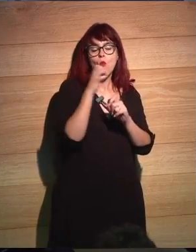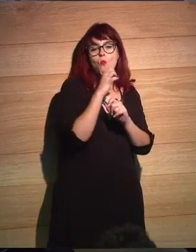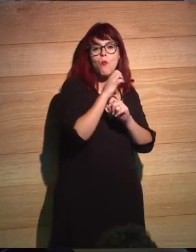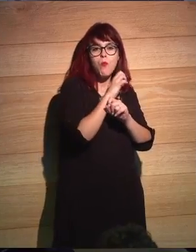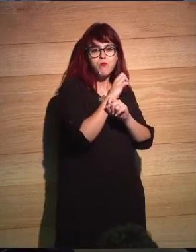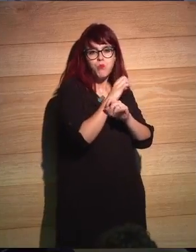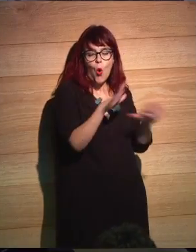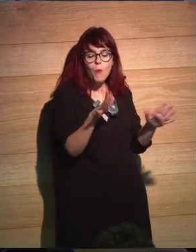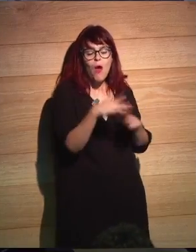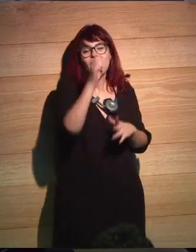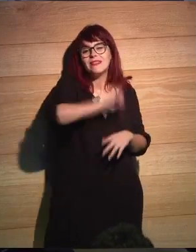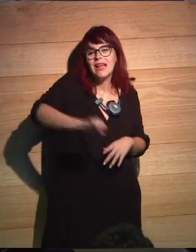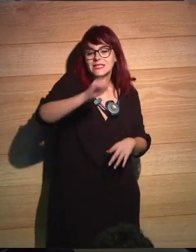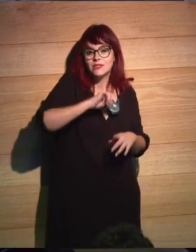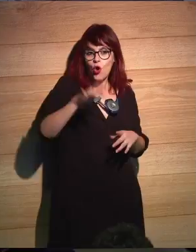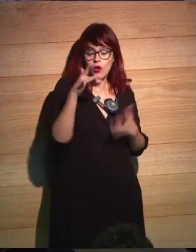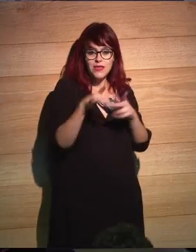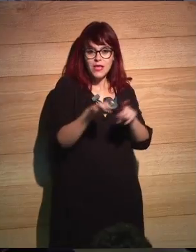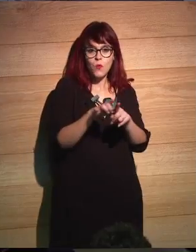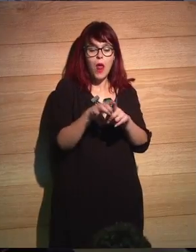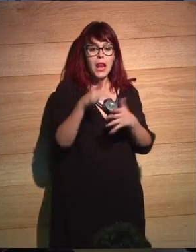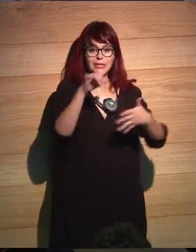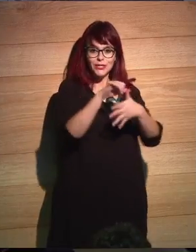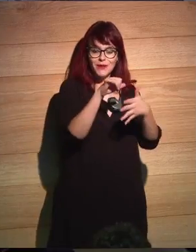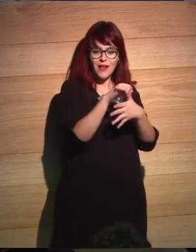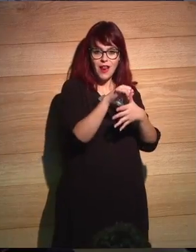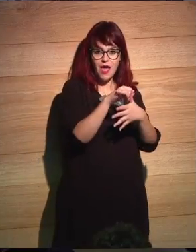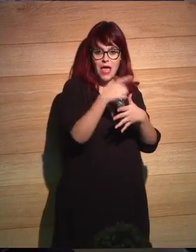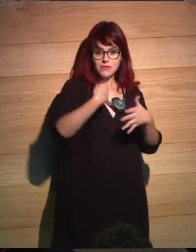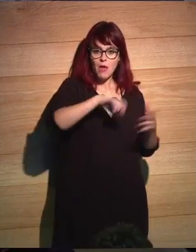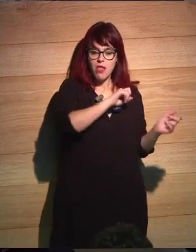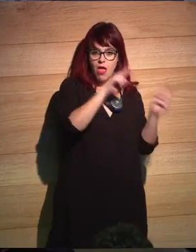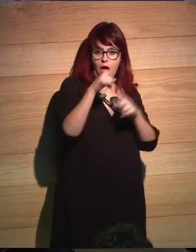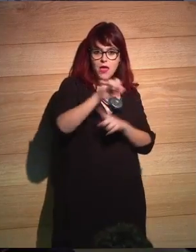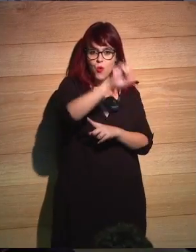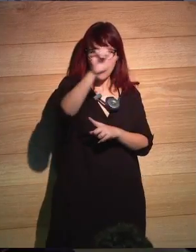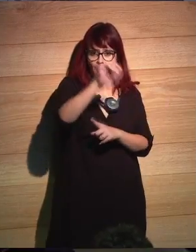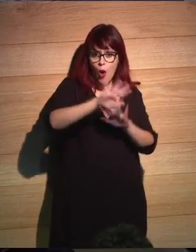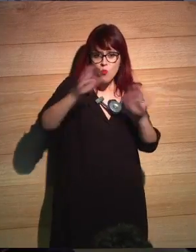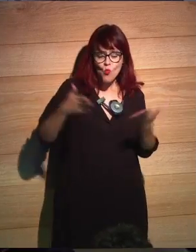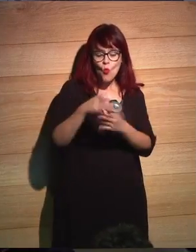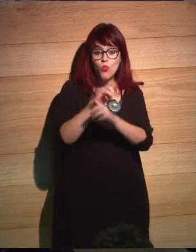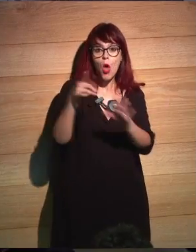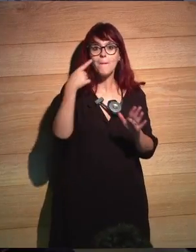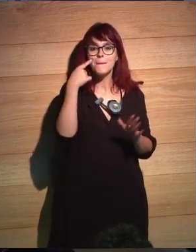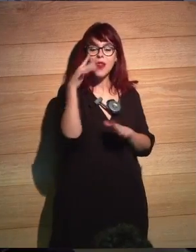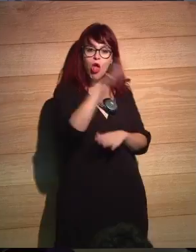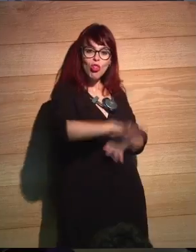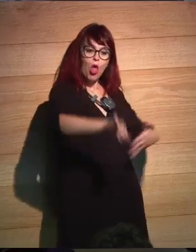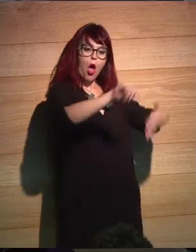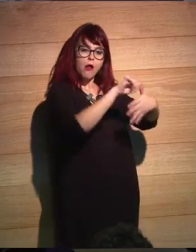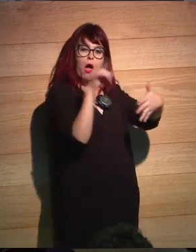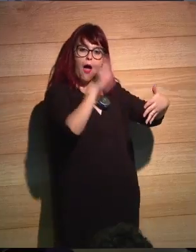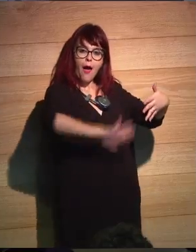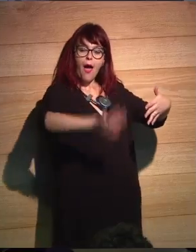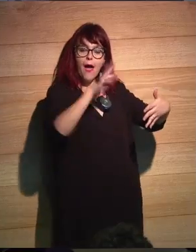literature, the fantastic, the exotic aspects, which is the way that Latin American literature became known to the